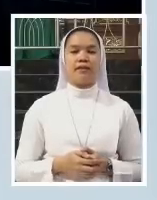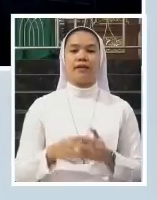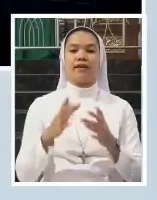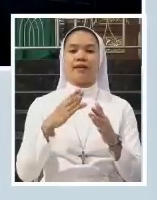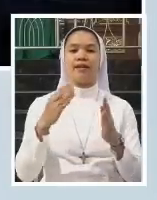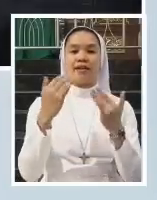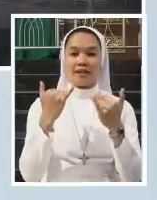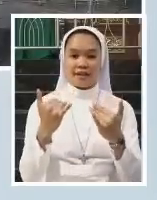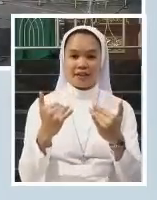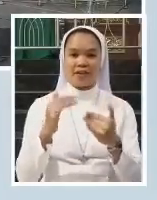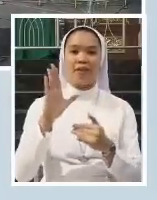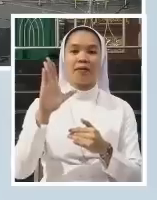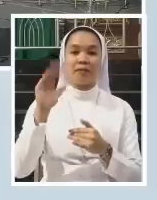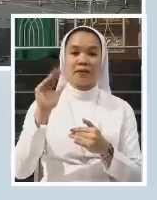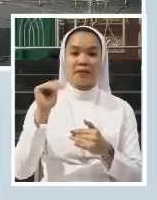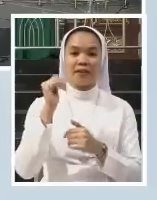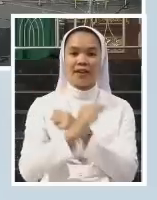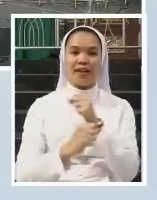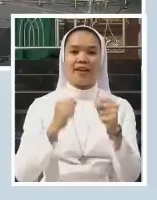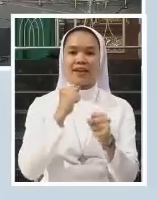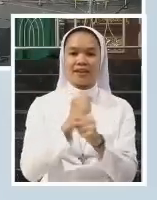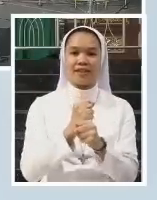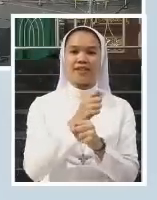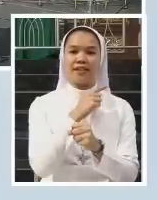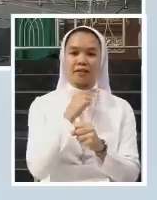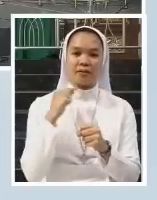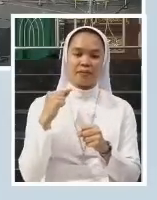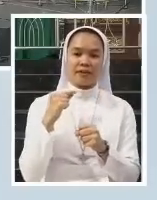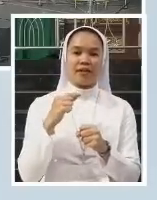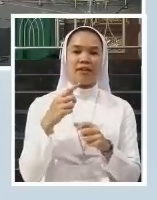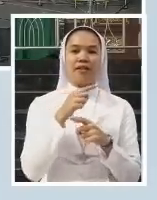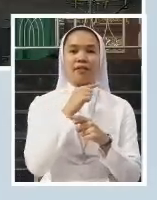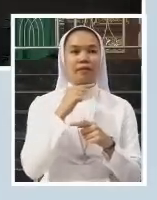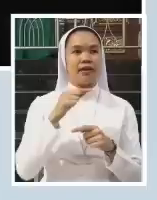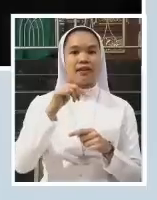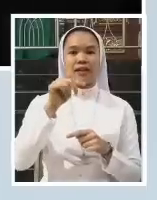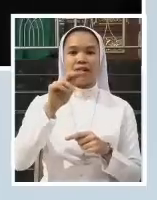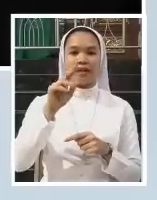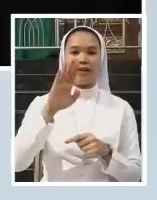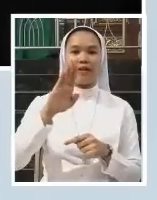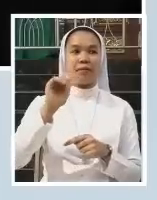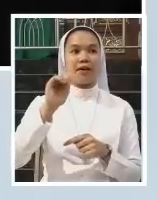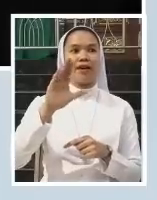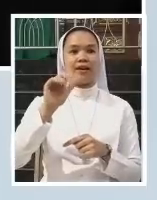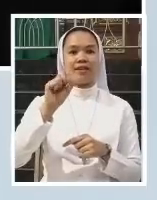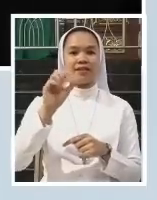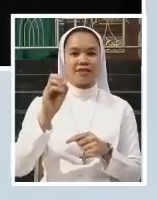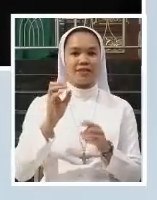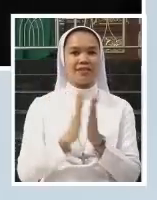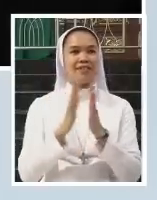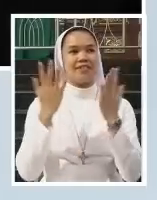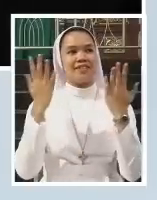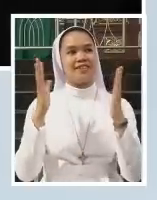Fifteen years in the priesthood, Father Nunilon Arnold Bangkaso Jr.